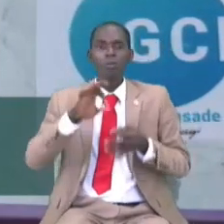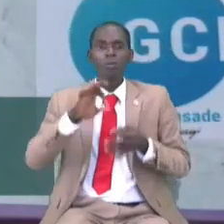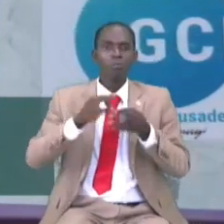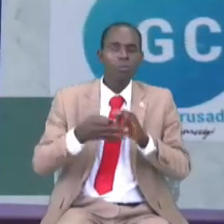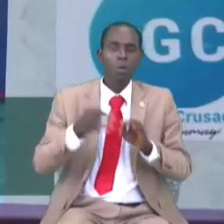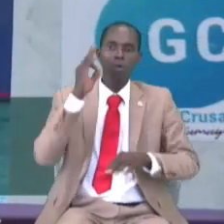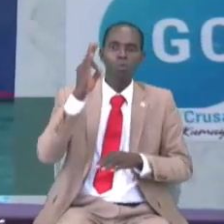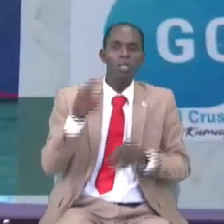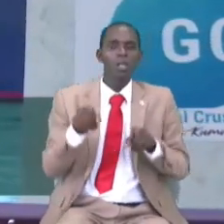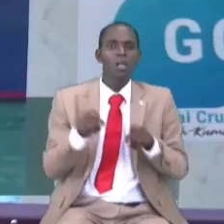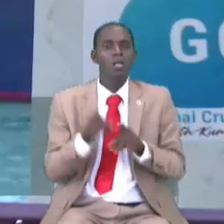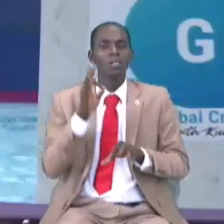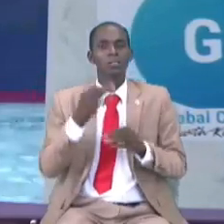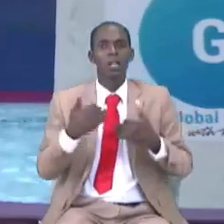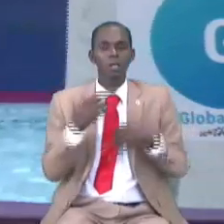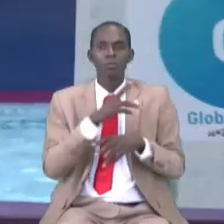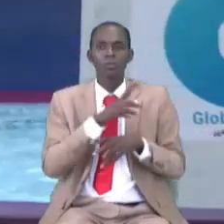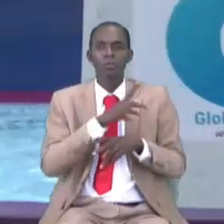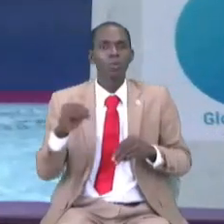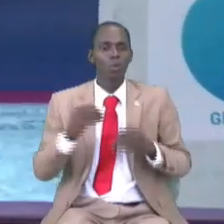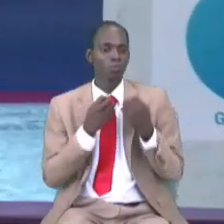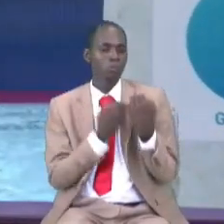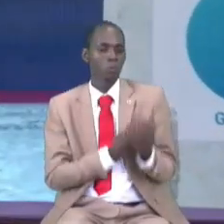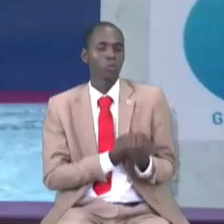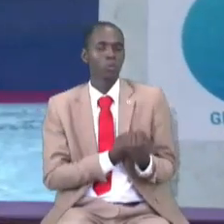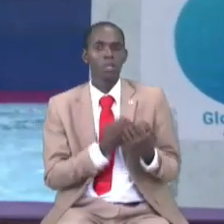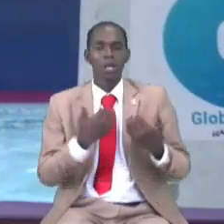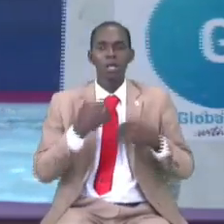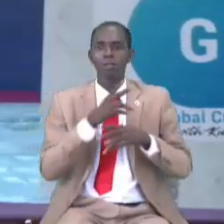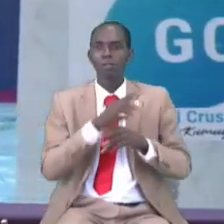and he had no zeal. He went through and